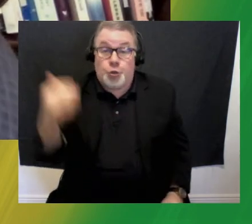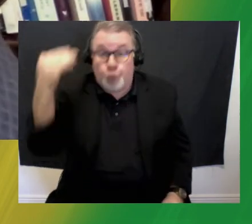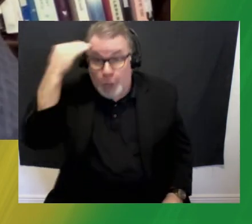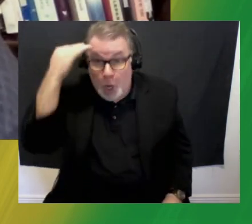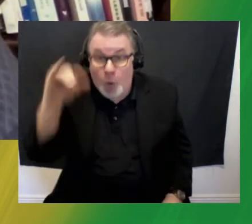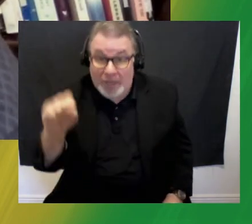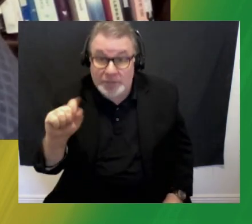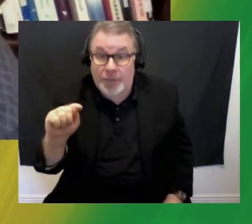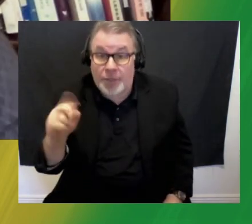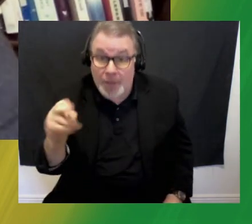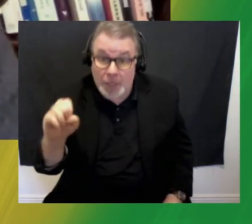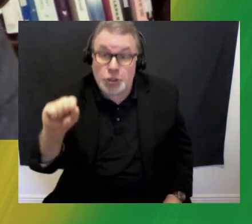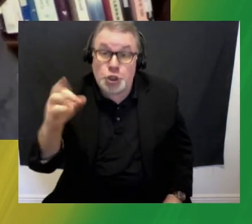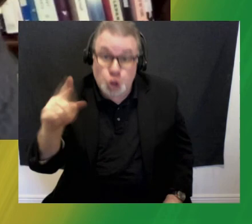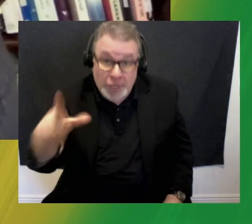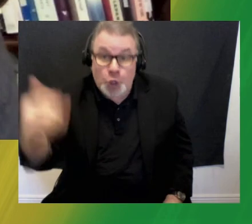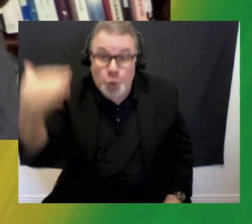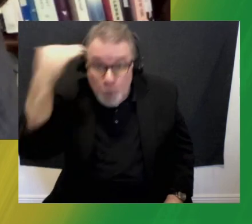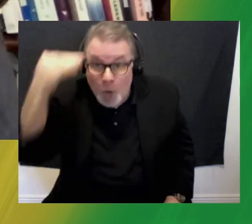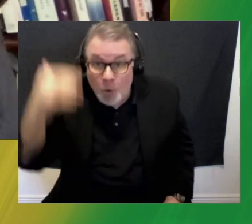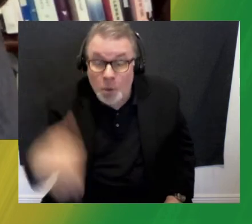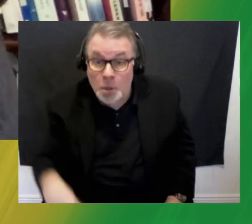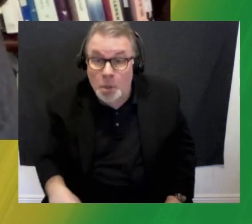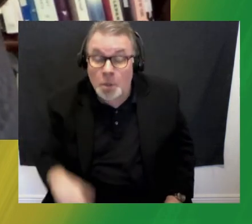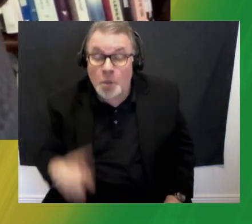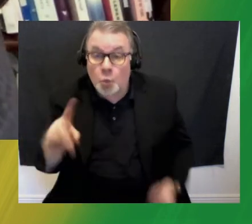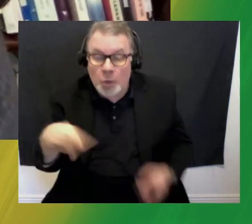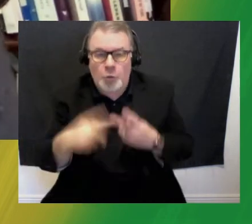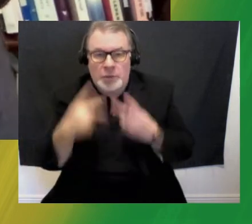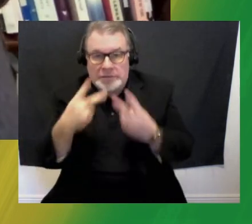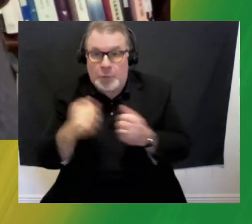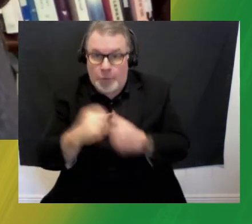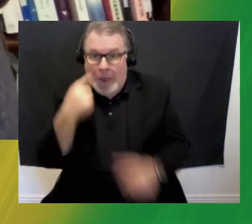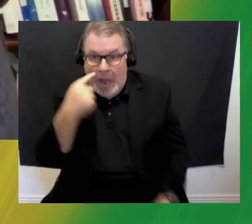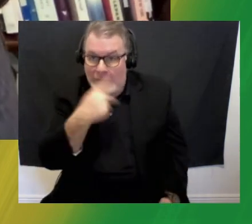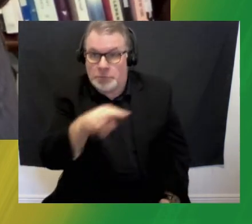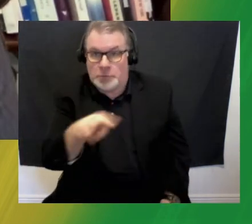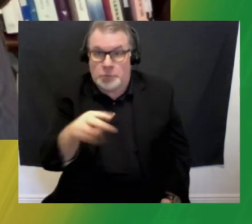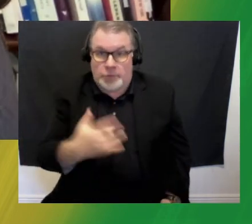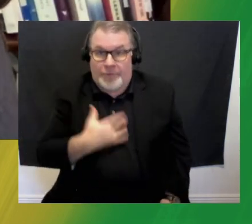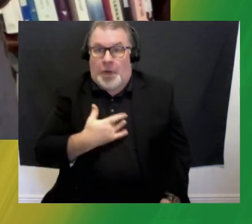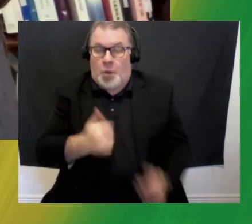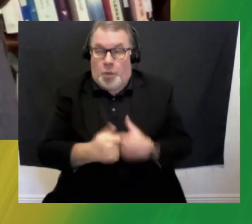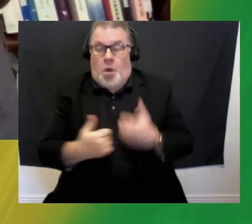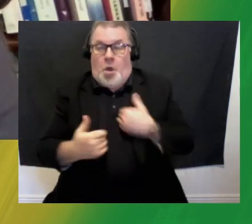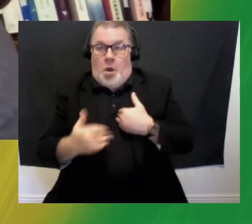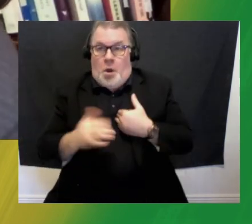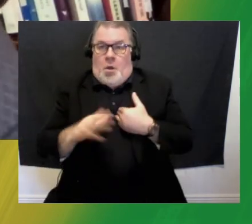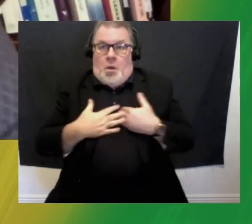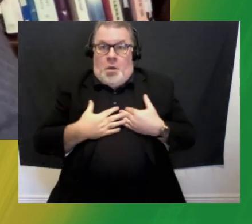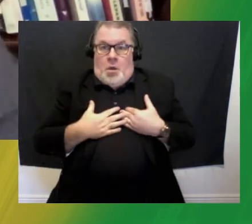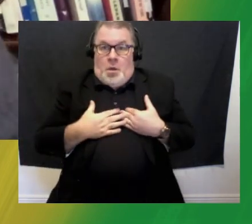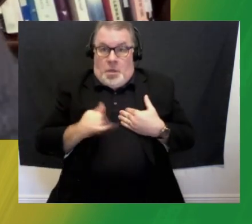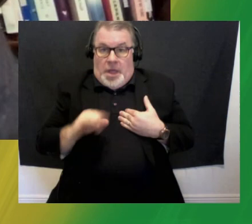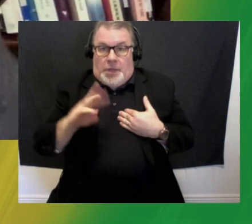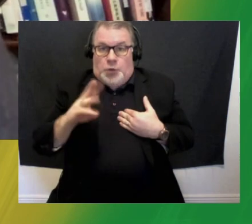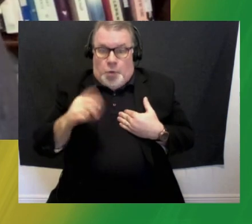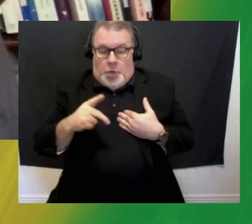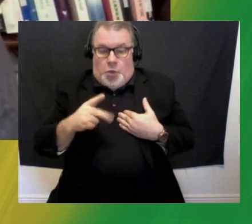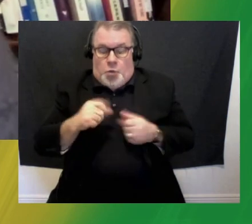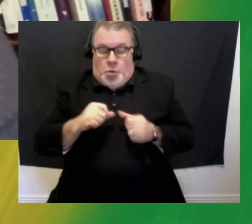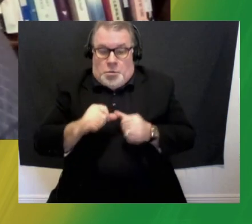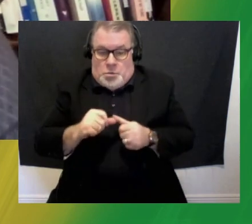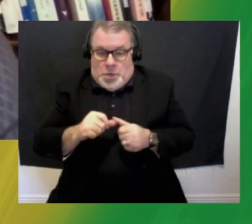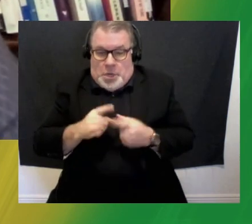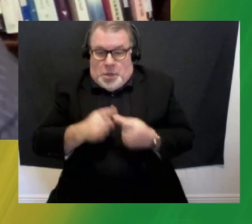you know, right? And when you see things with your own eyes and you feel them with your own heart, that is when you will stay in the struggle. That